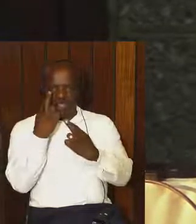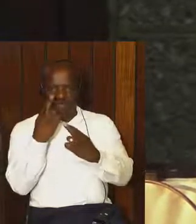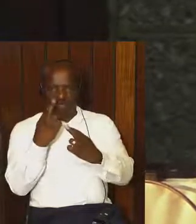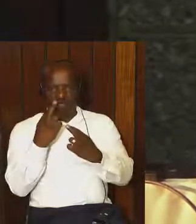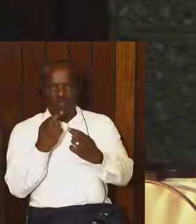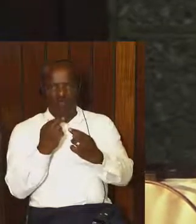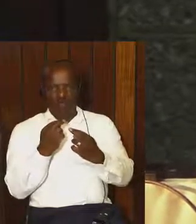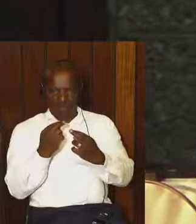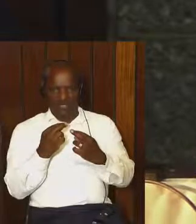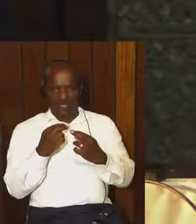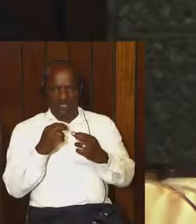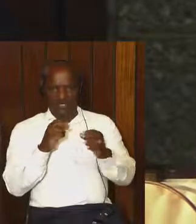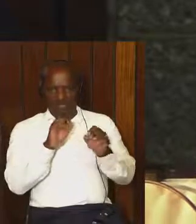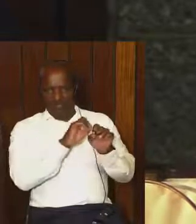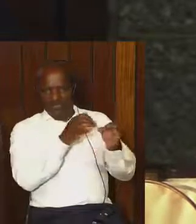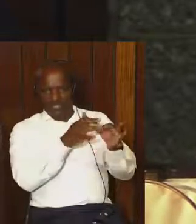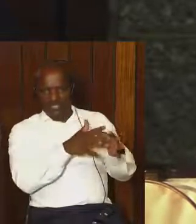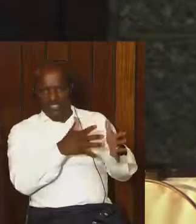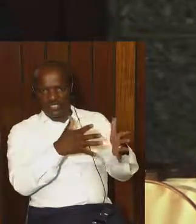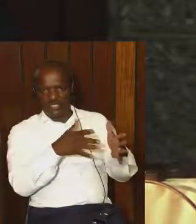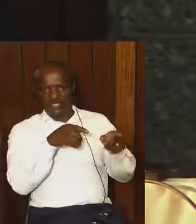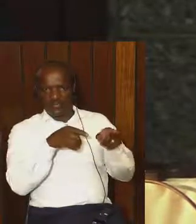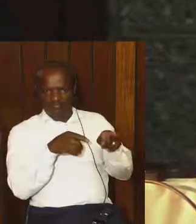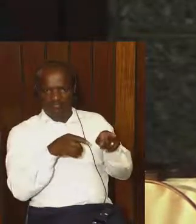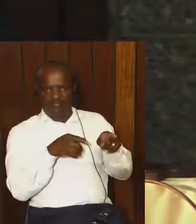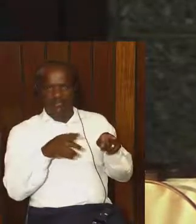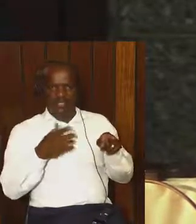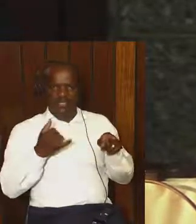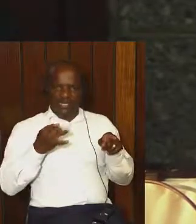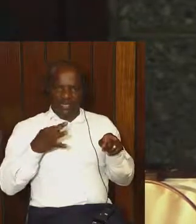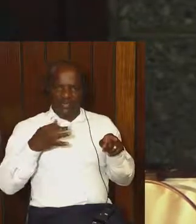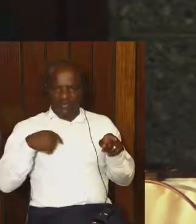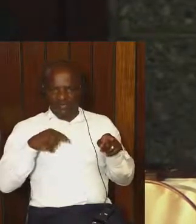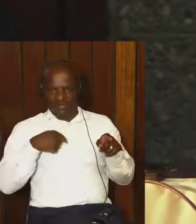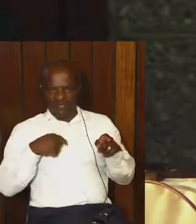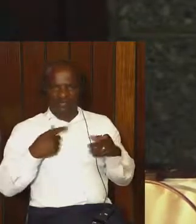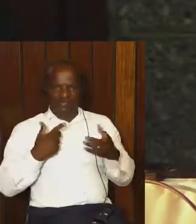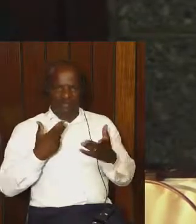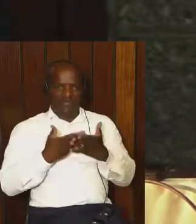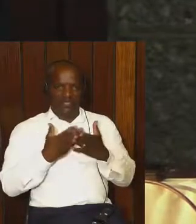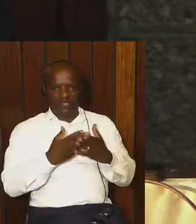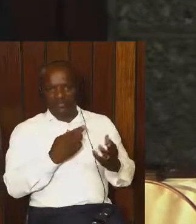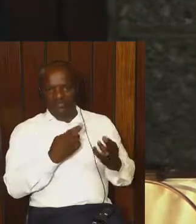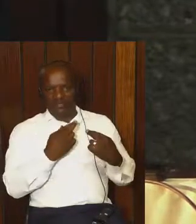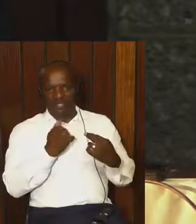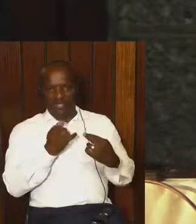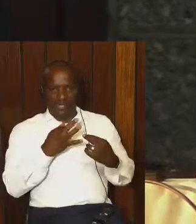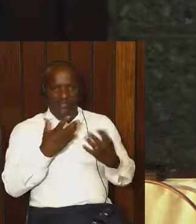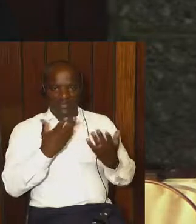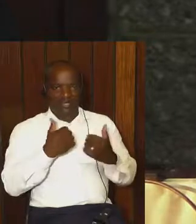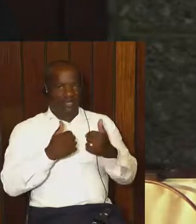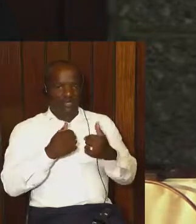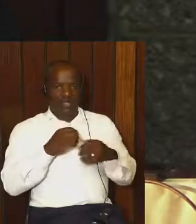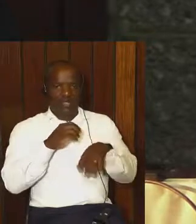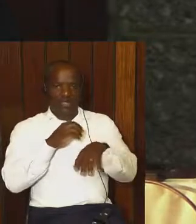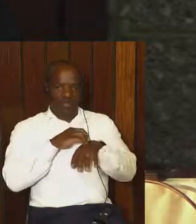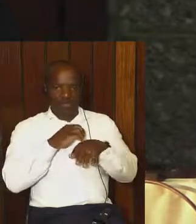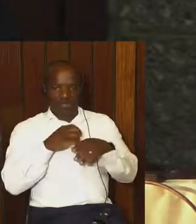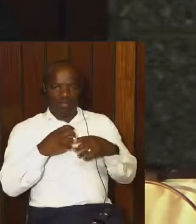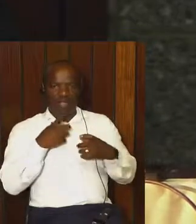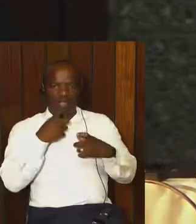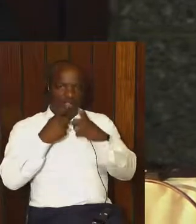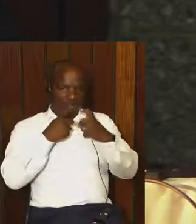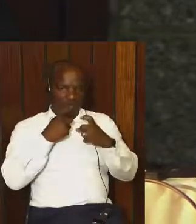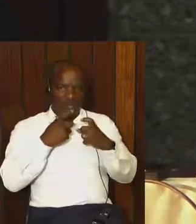Treasury to hear whether they are satisfied with our response, and if there's any other queries, we will take it from there. I have undertaken that personally